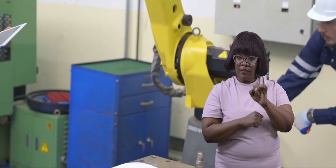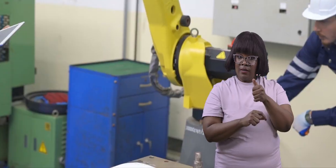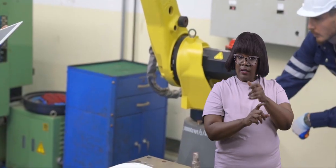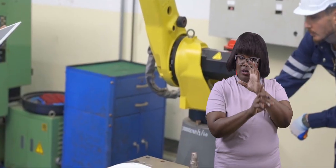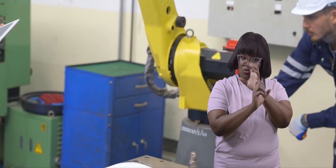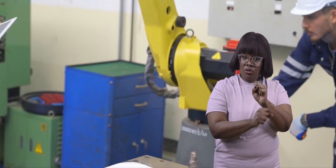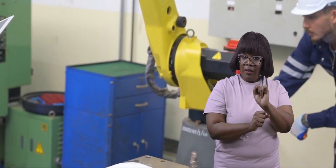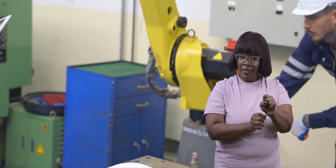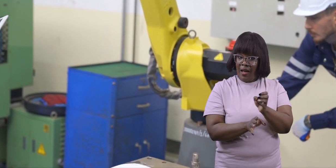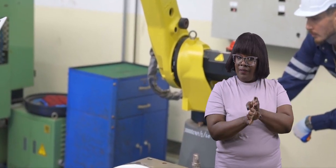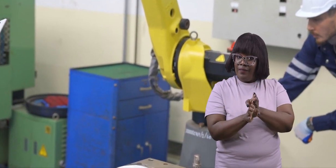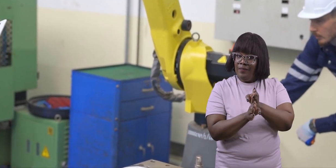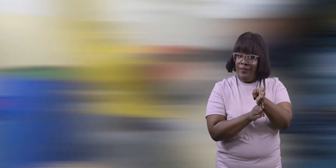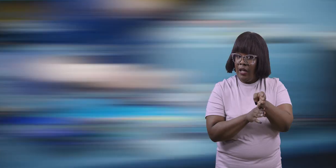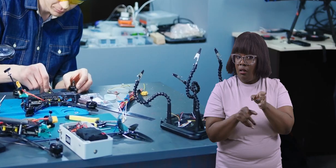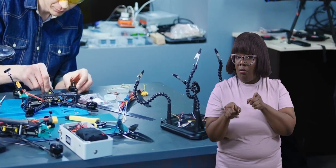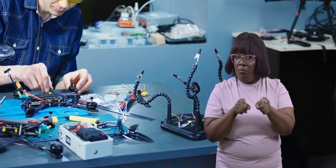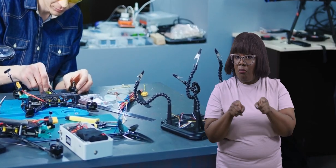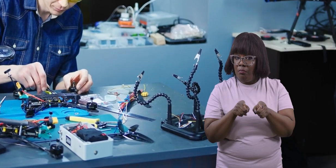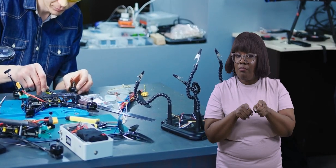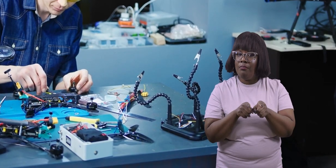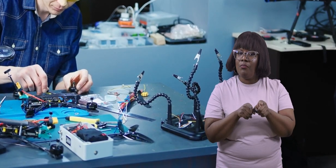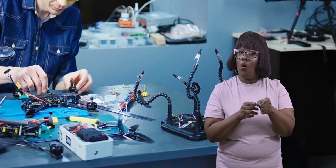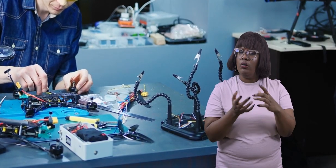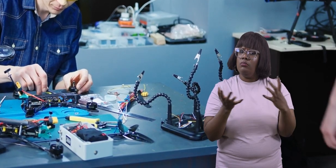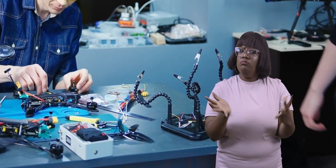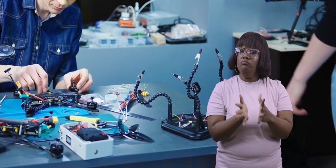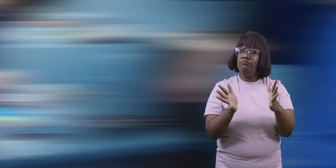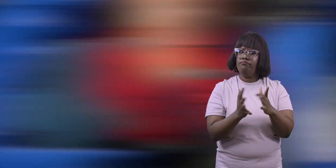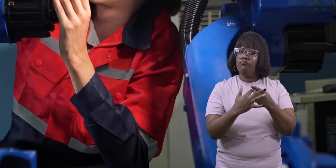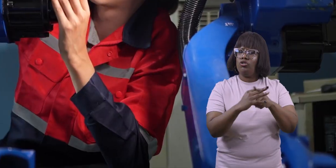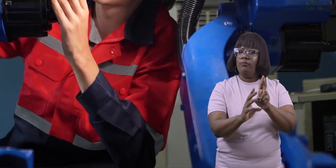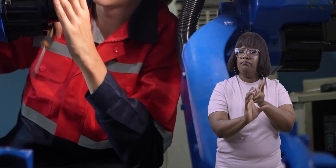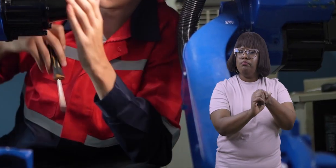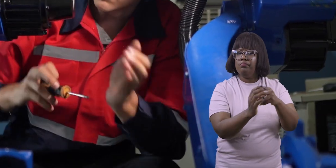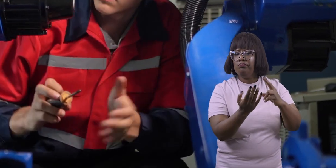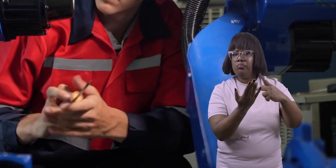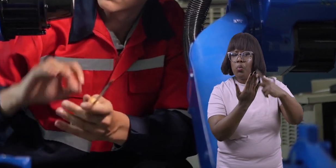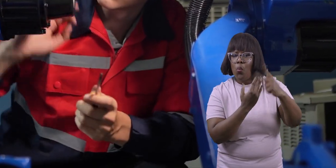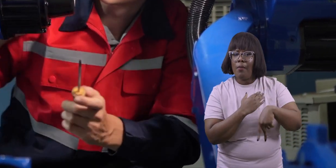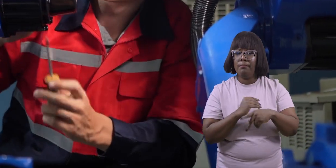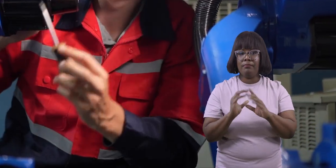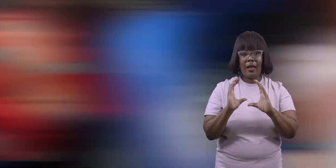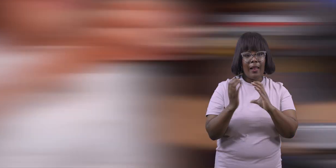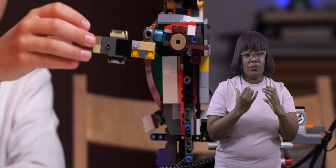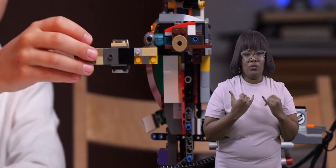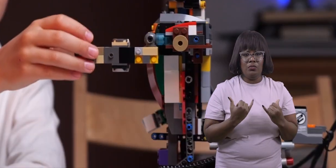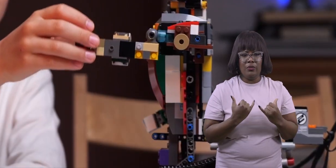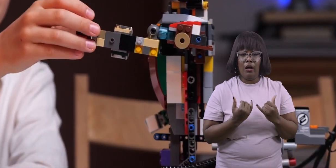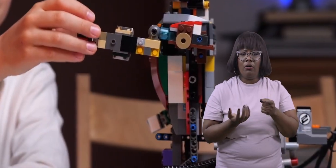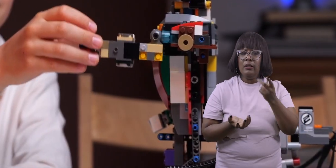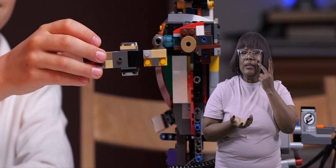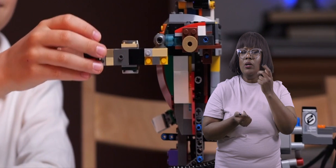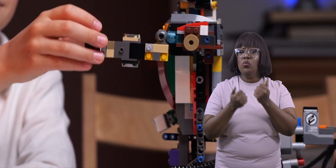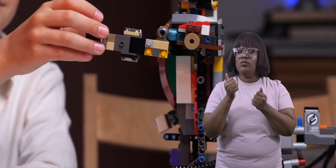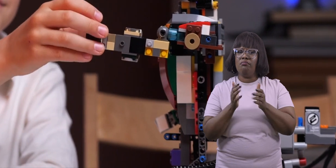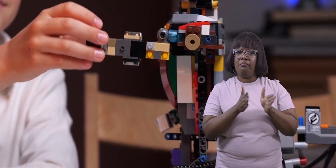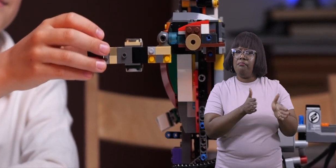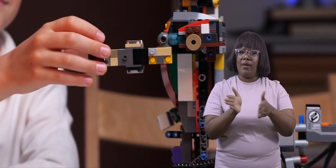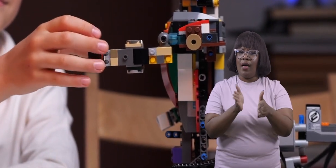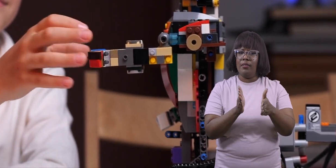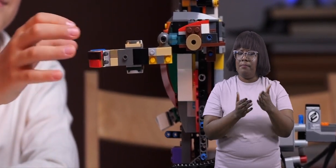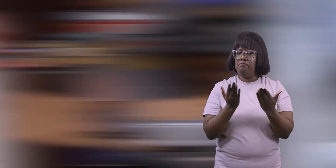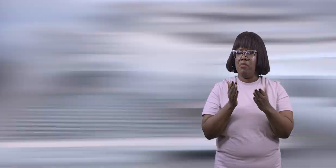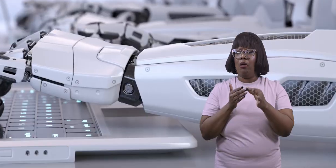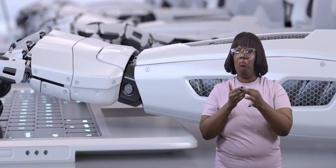If you are interested in either of these fields, start getting involved with programs and classes today, and see where this